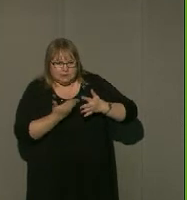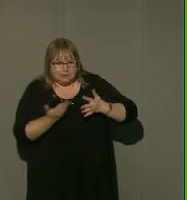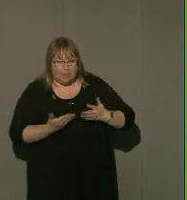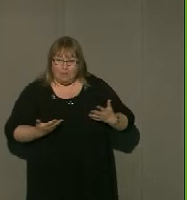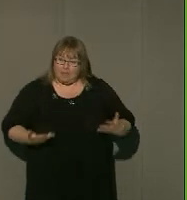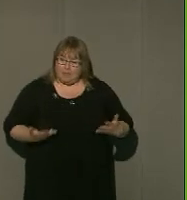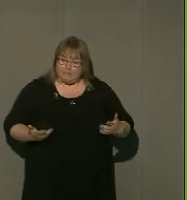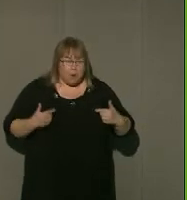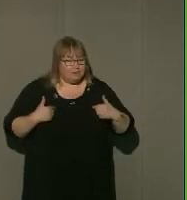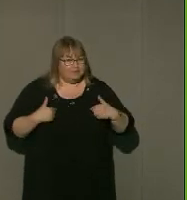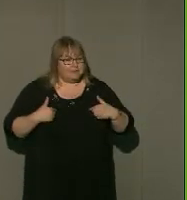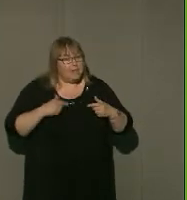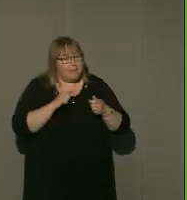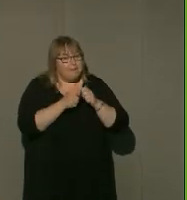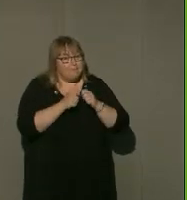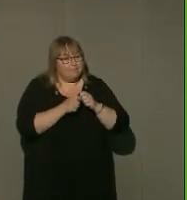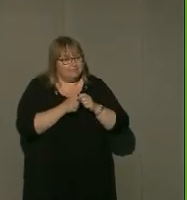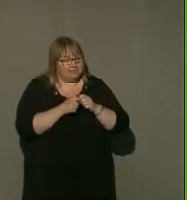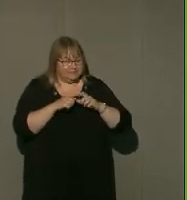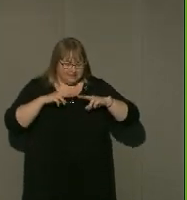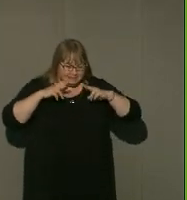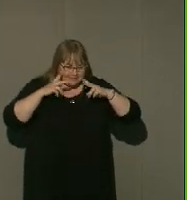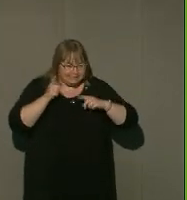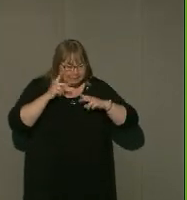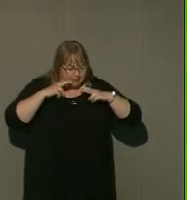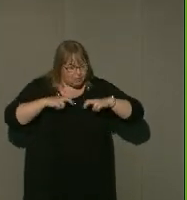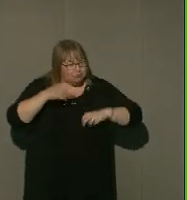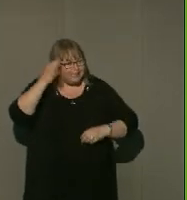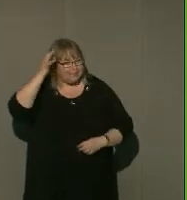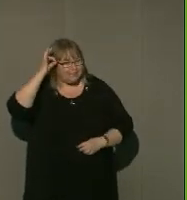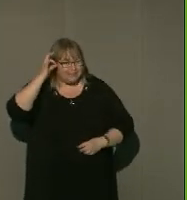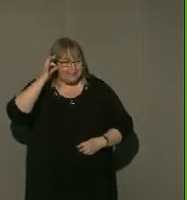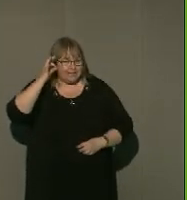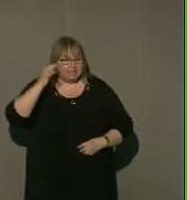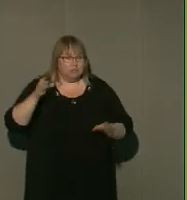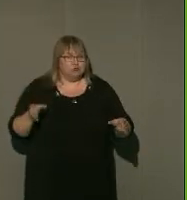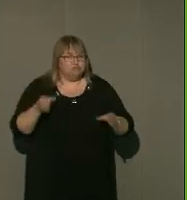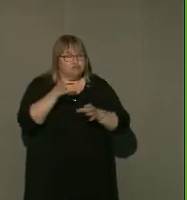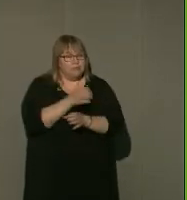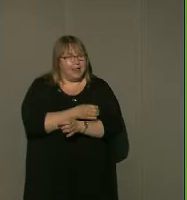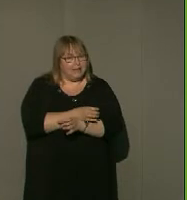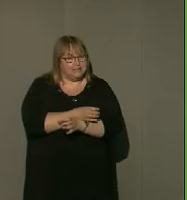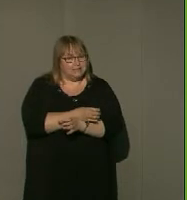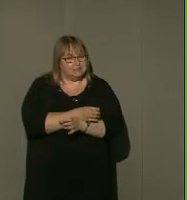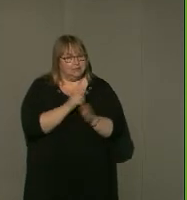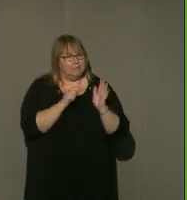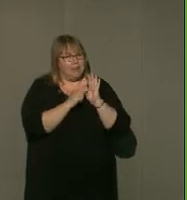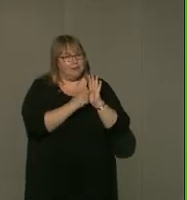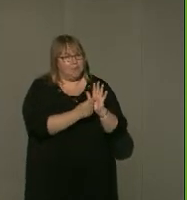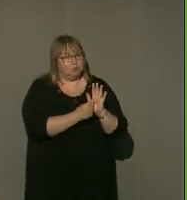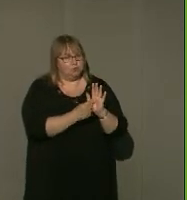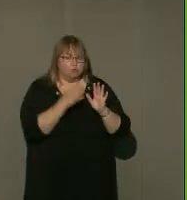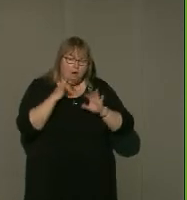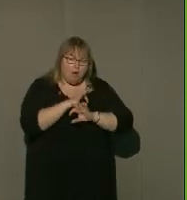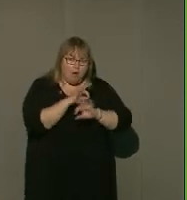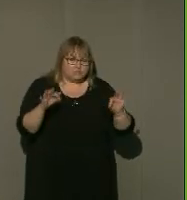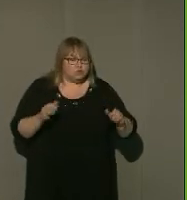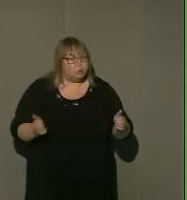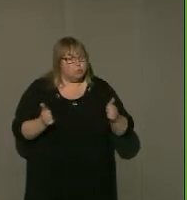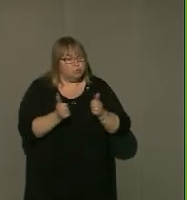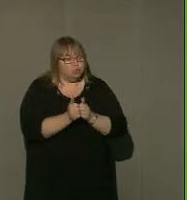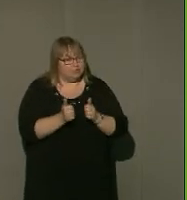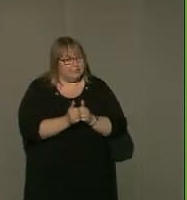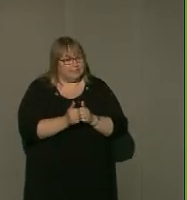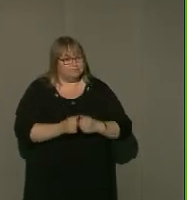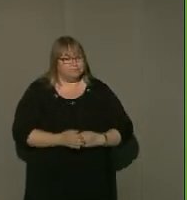member of disciplinary committee to investigate. That rule would be replaced by this motion, and therefore I ask you to agree to hear it.